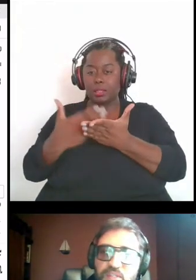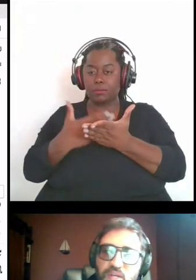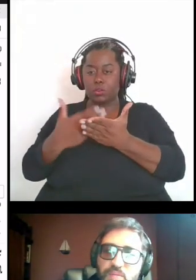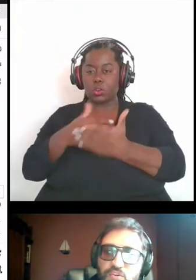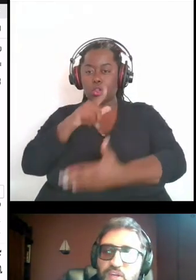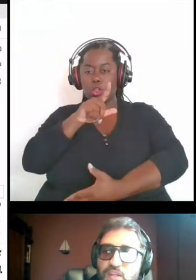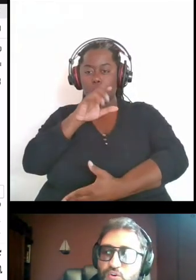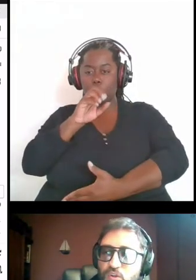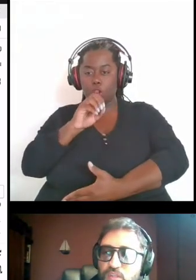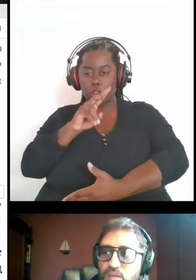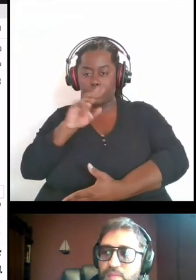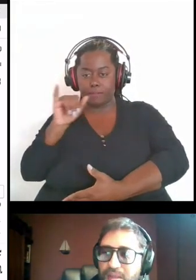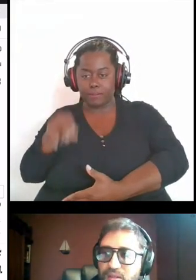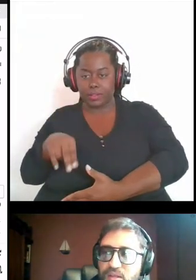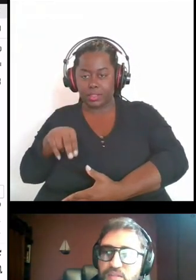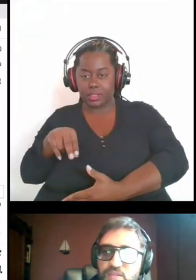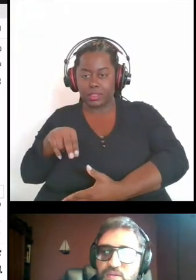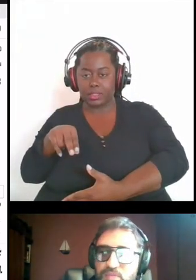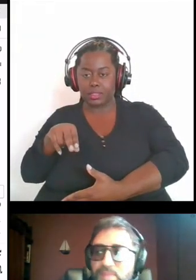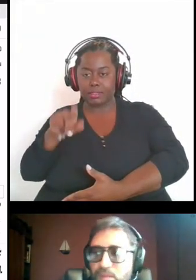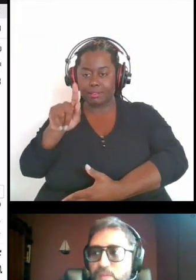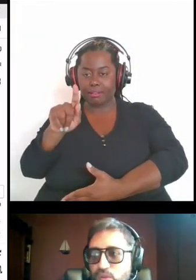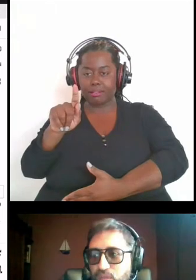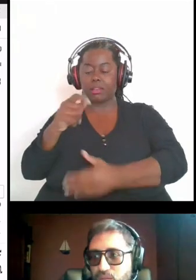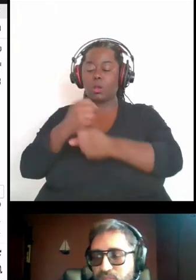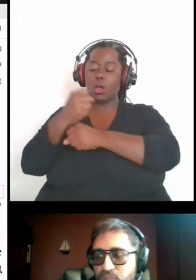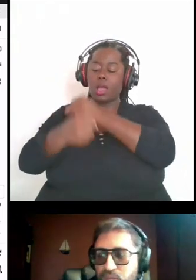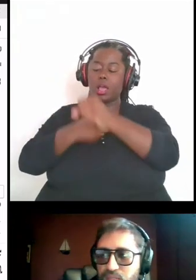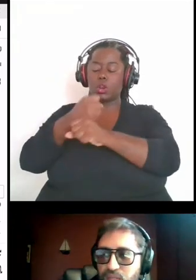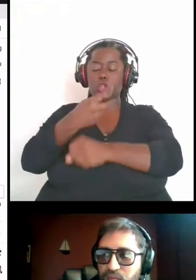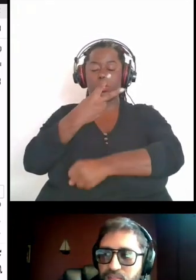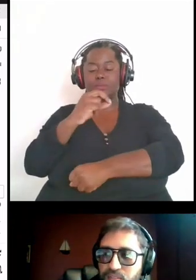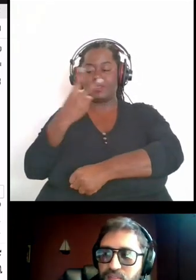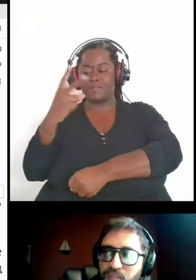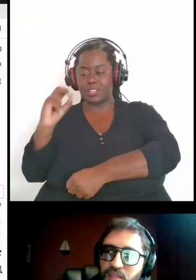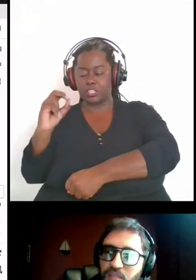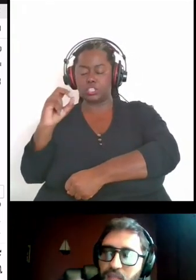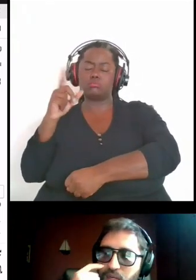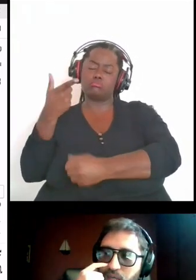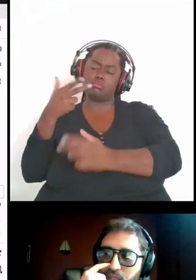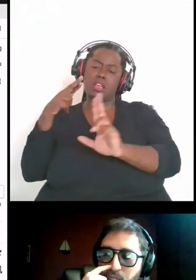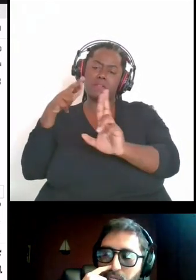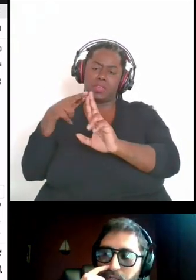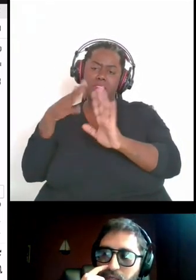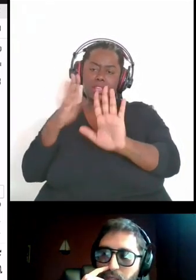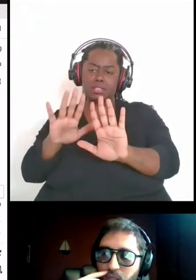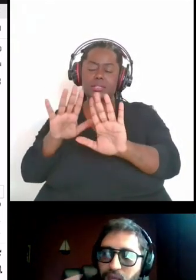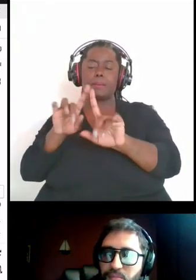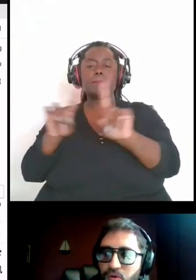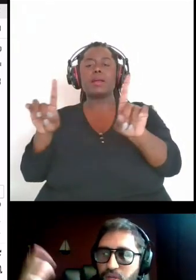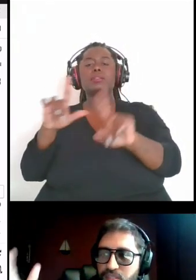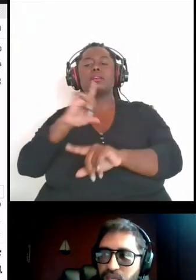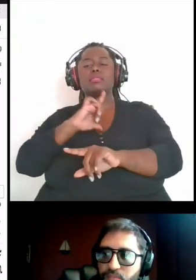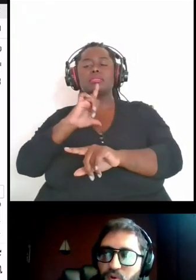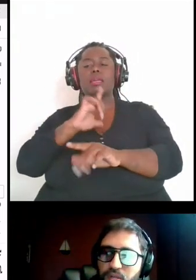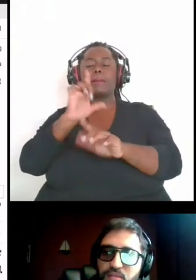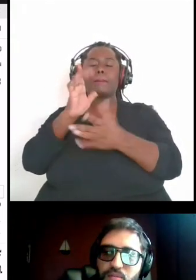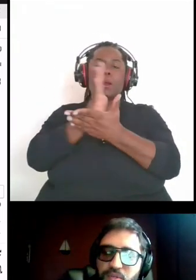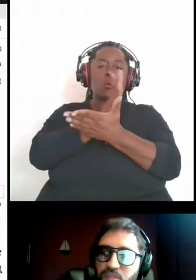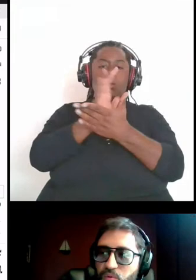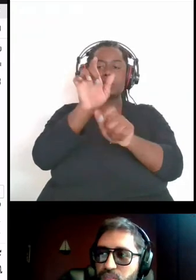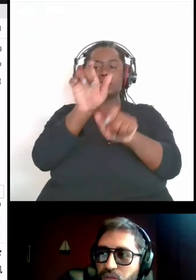a book called loving that's our reference our example there was a book that was published in 2020